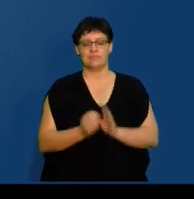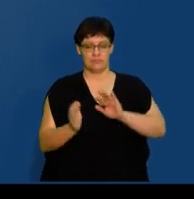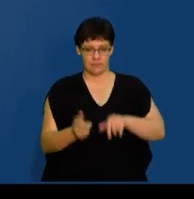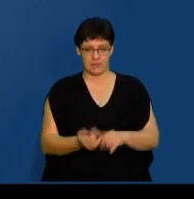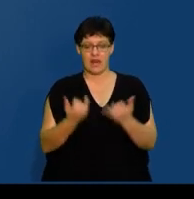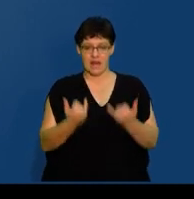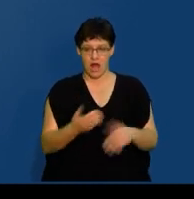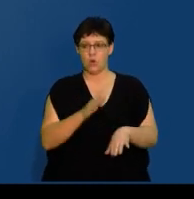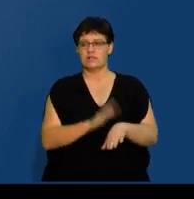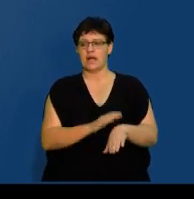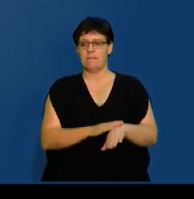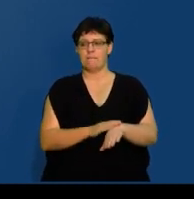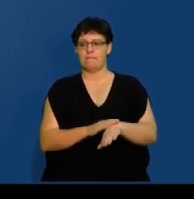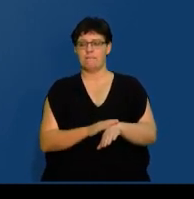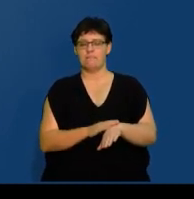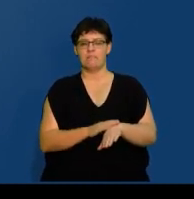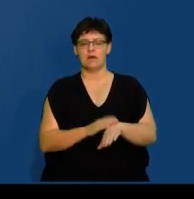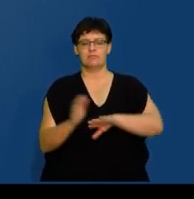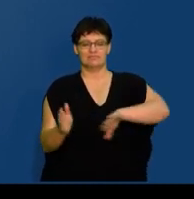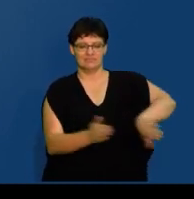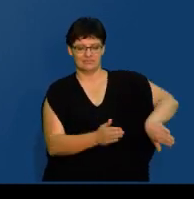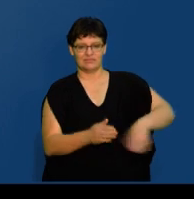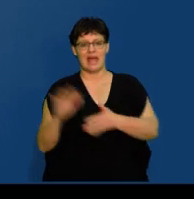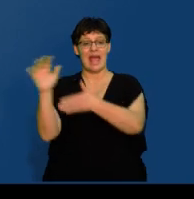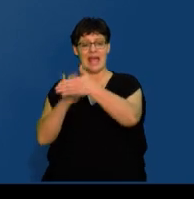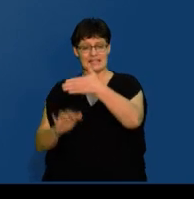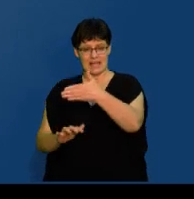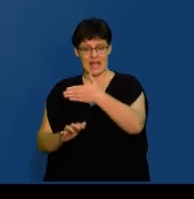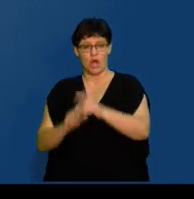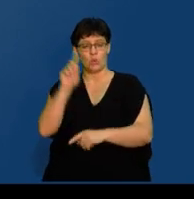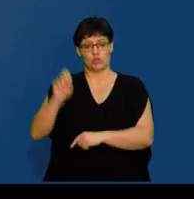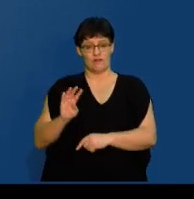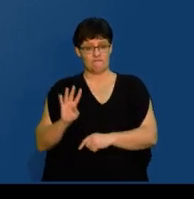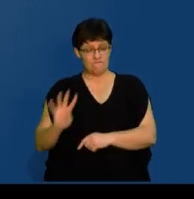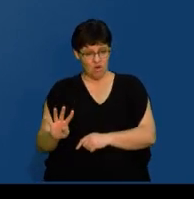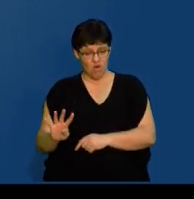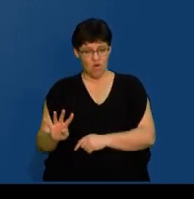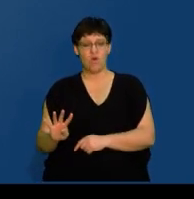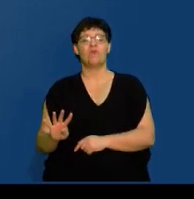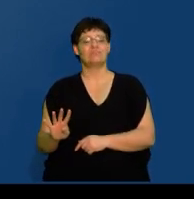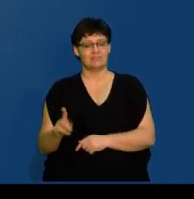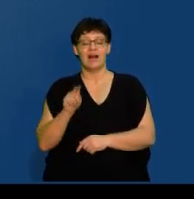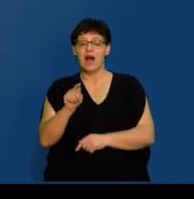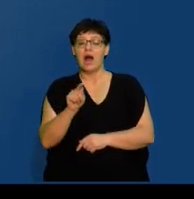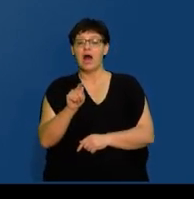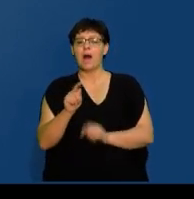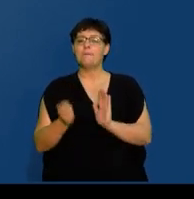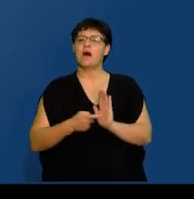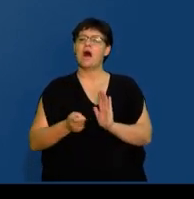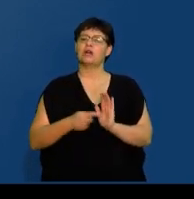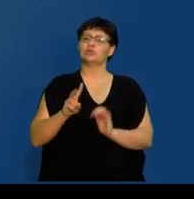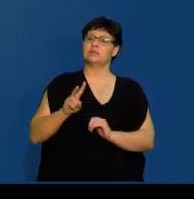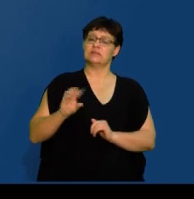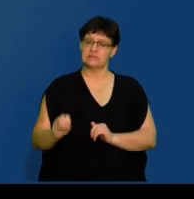now to spend time on your essay, which is question 4. For that 20 marks, you should be